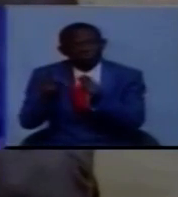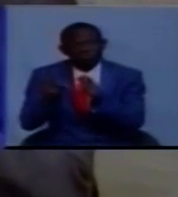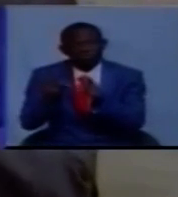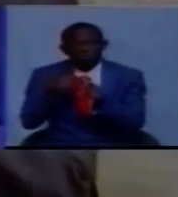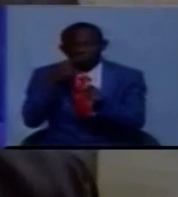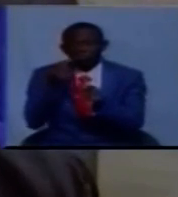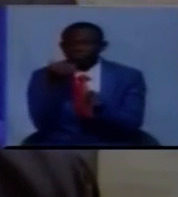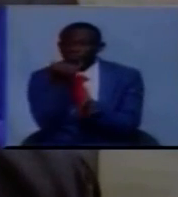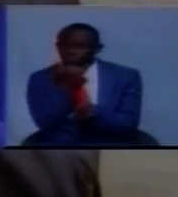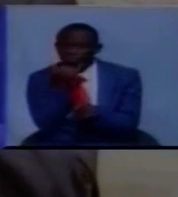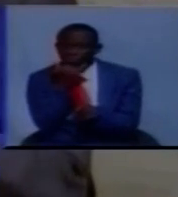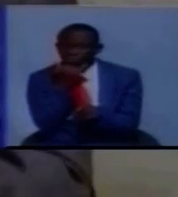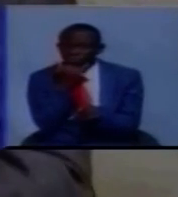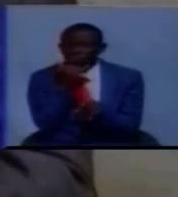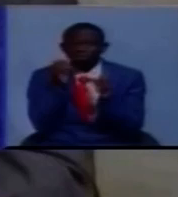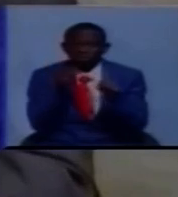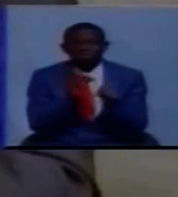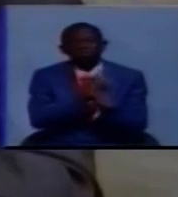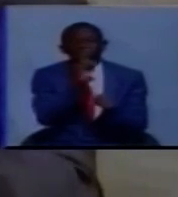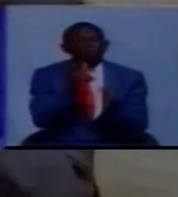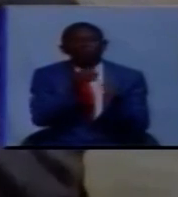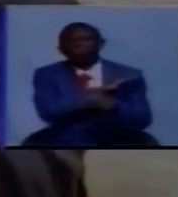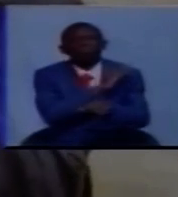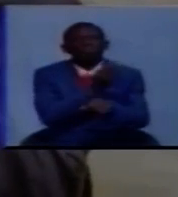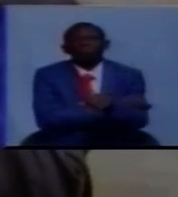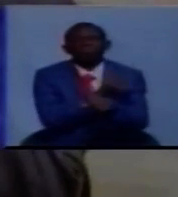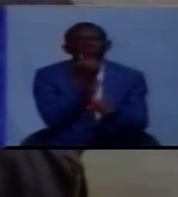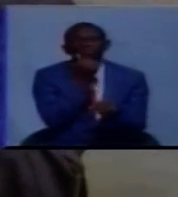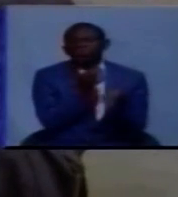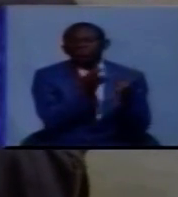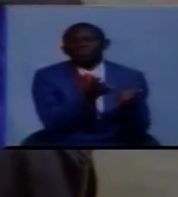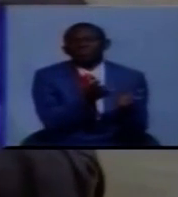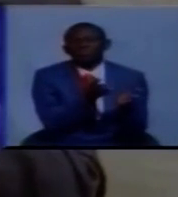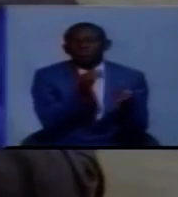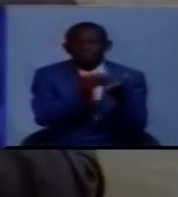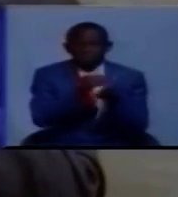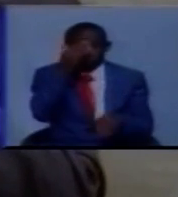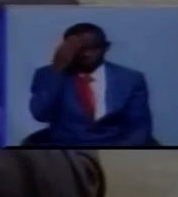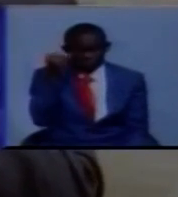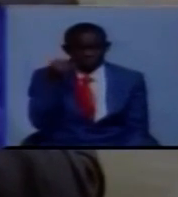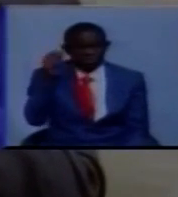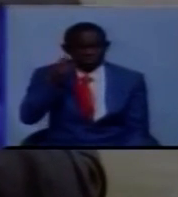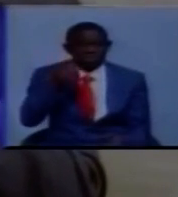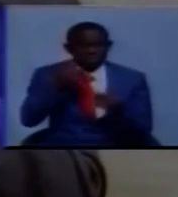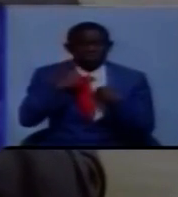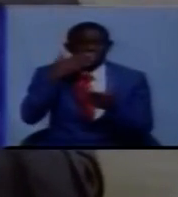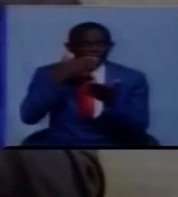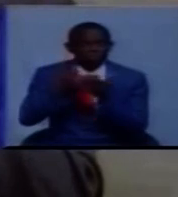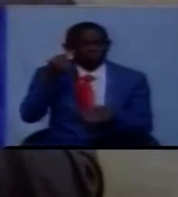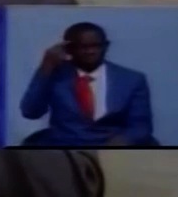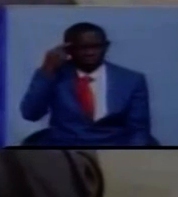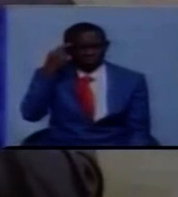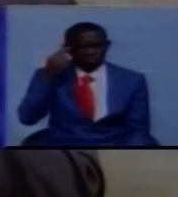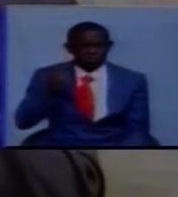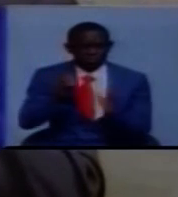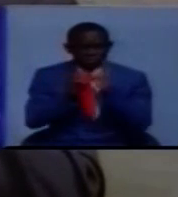That's why you need to have a responsible government like ours, where we are able to put in place laws which are protecting the citizens